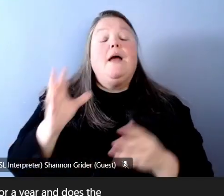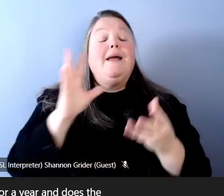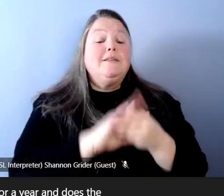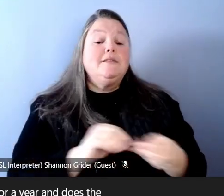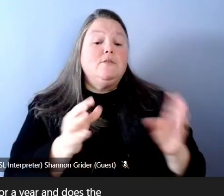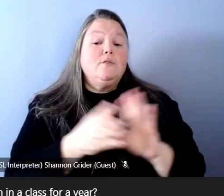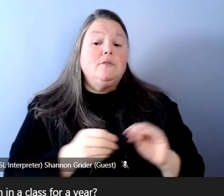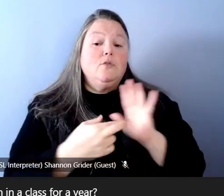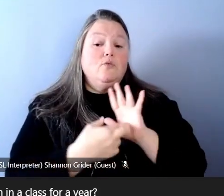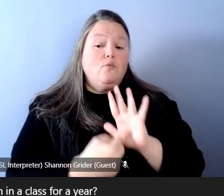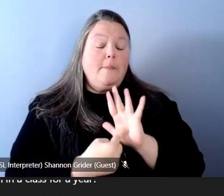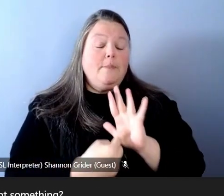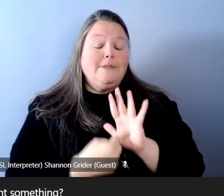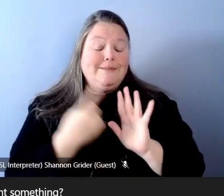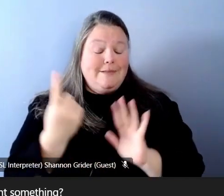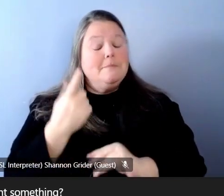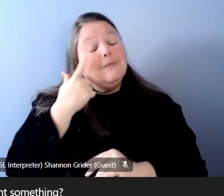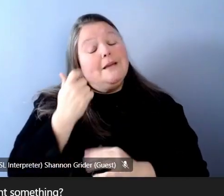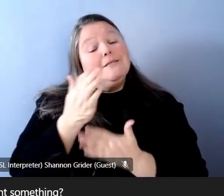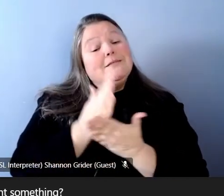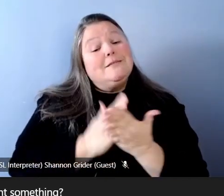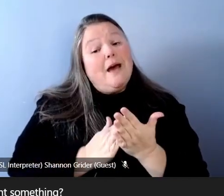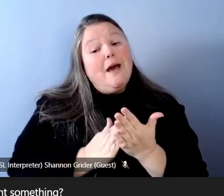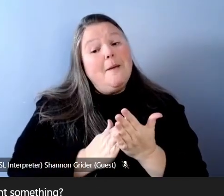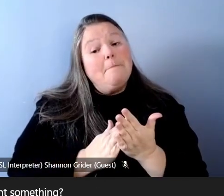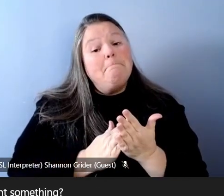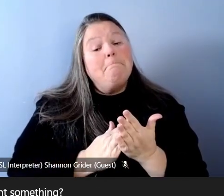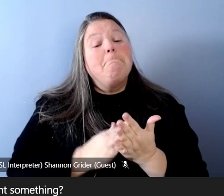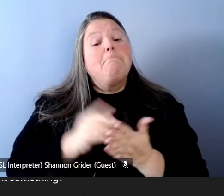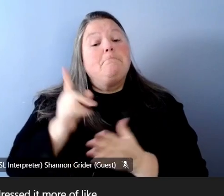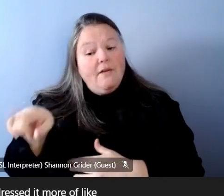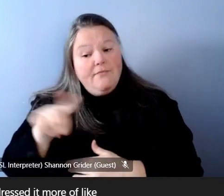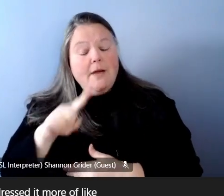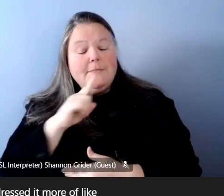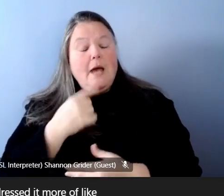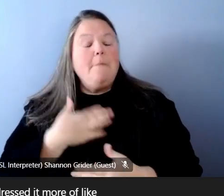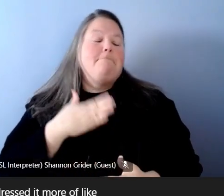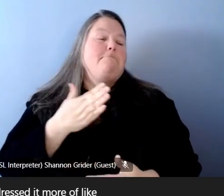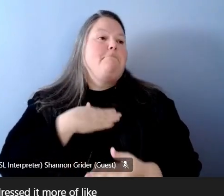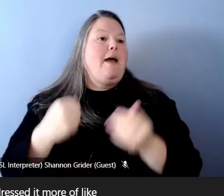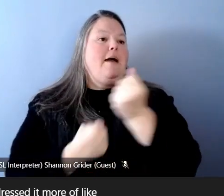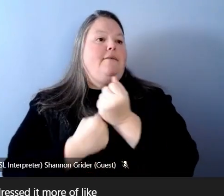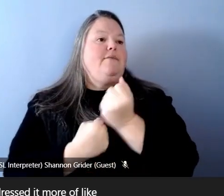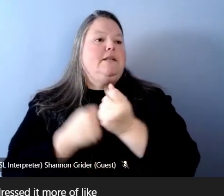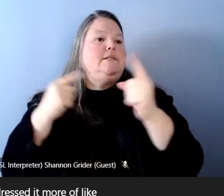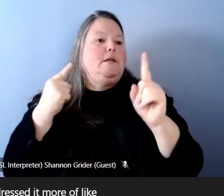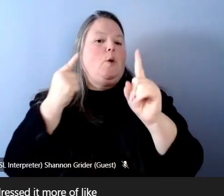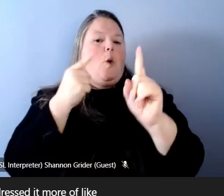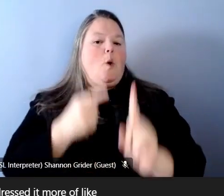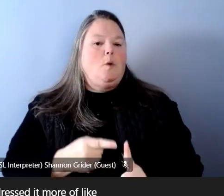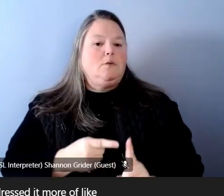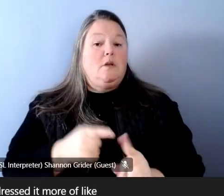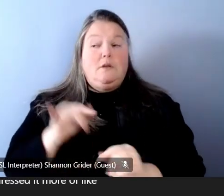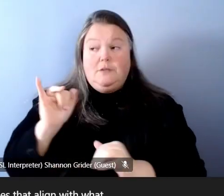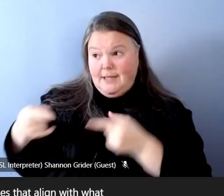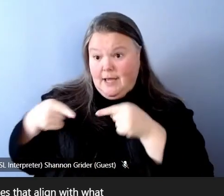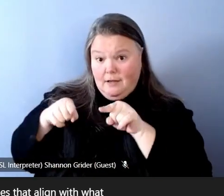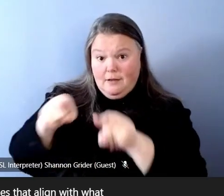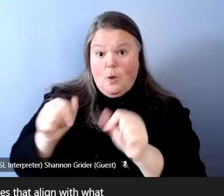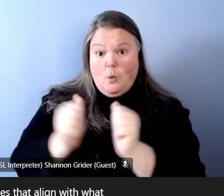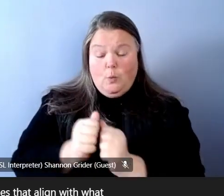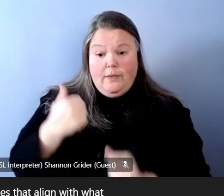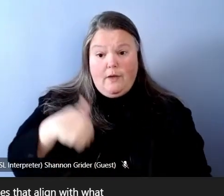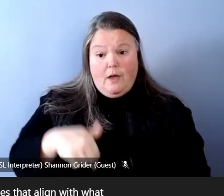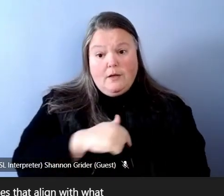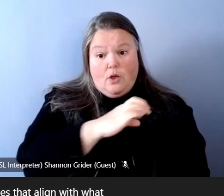something that, because some of them have addressed it more of like what their advocacy goals are, and does that align with what we work on the council, and